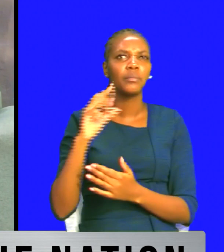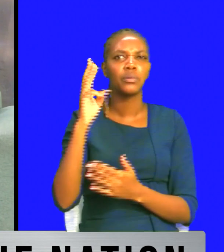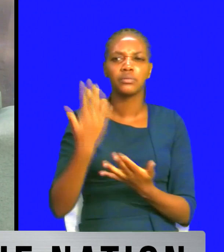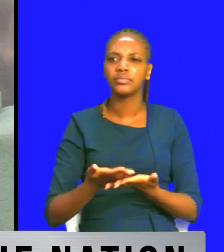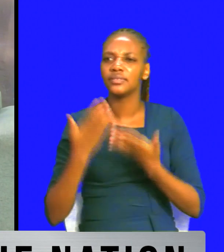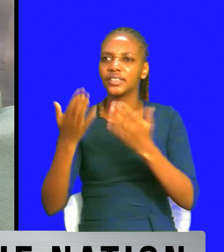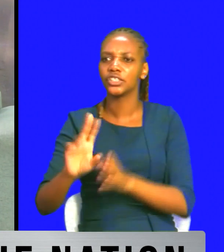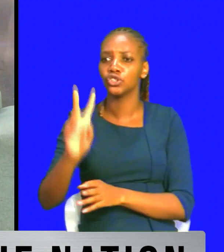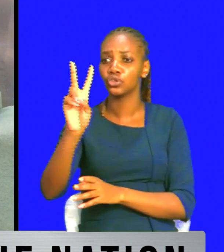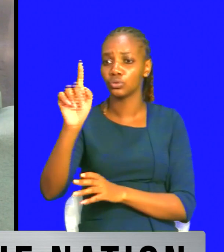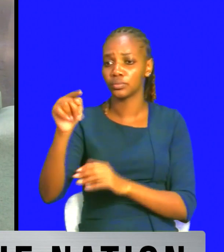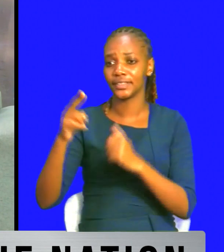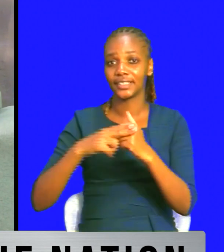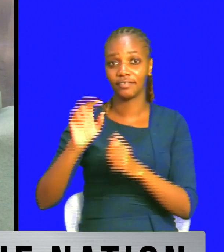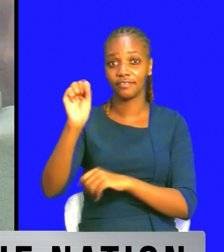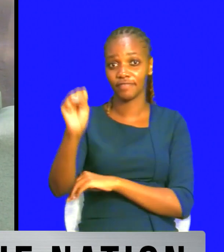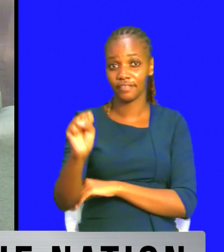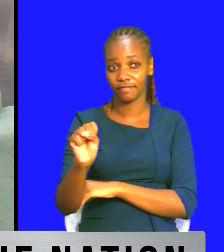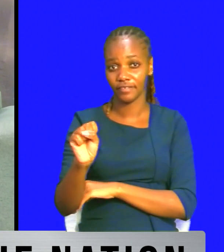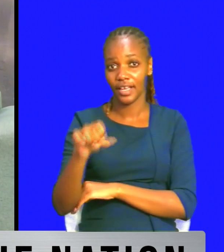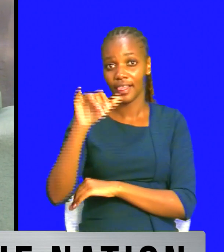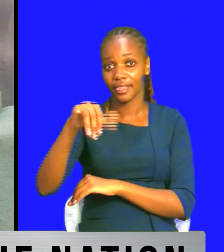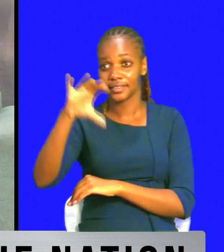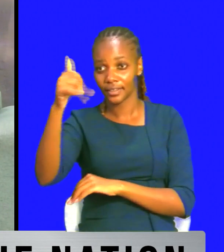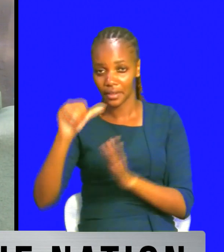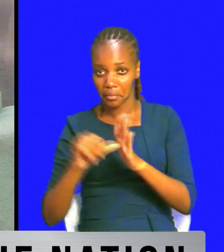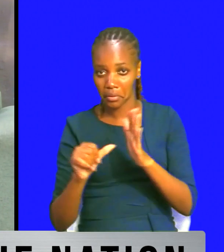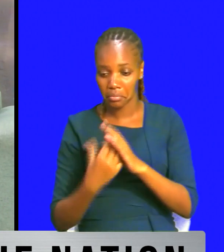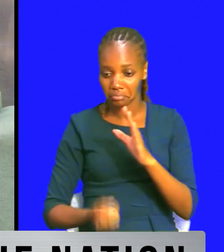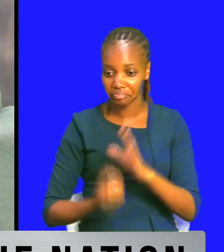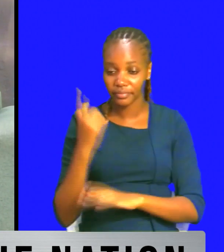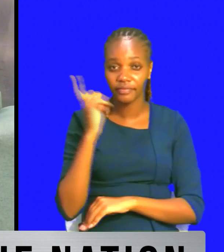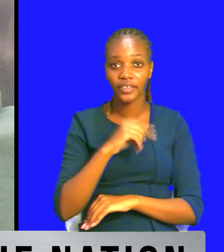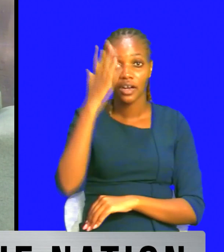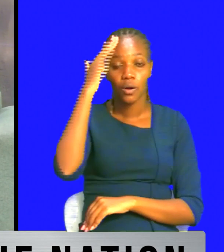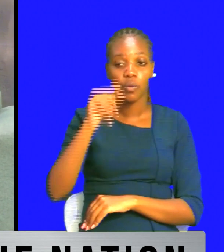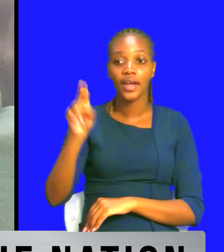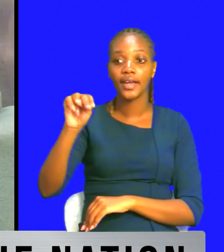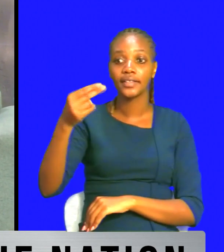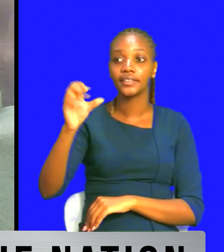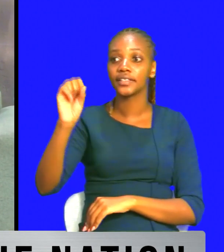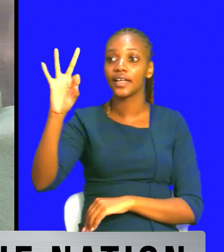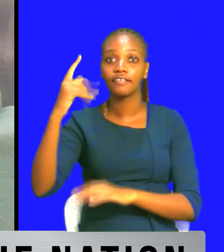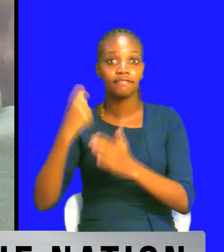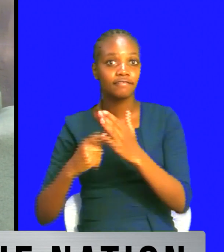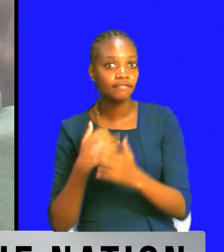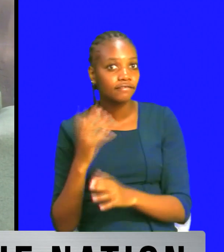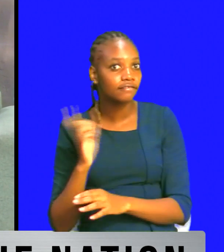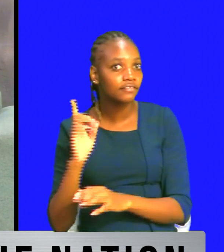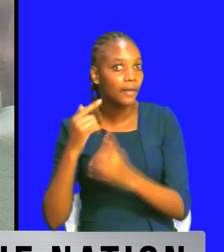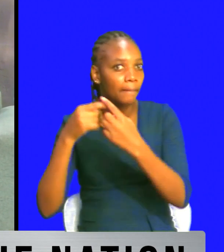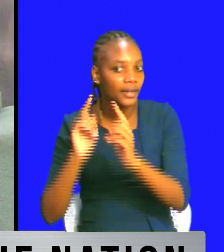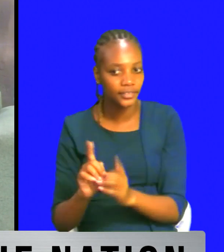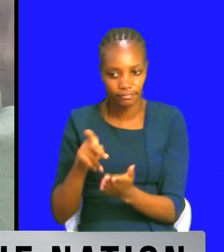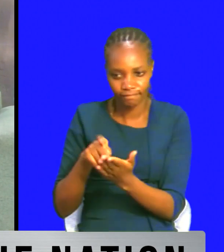think 2.75. Okay. It's another fight that has begun again because NHIF is not taxation. It is a levy, and